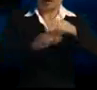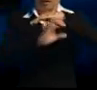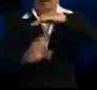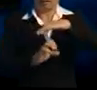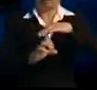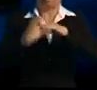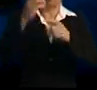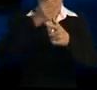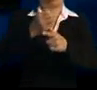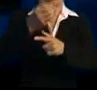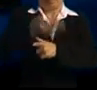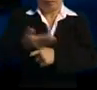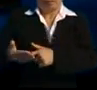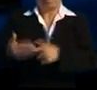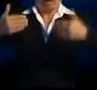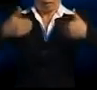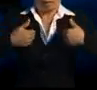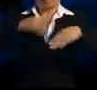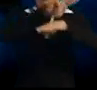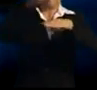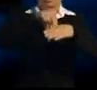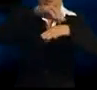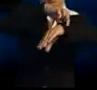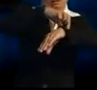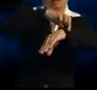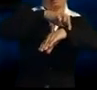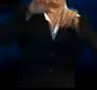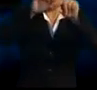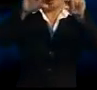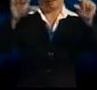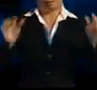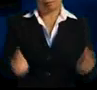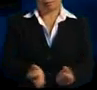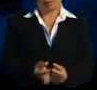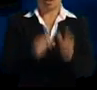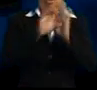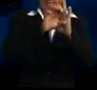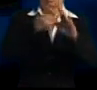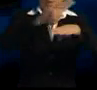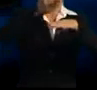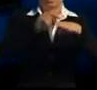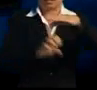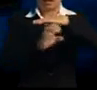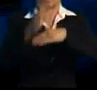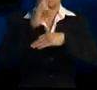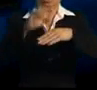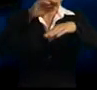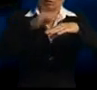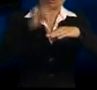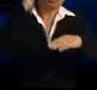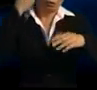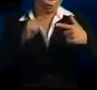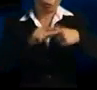elements or compounds that exist naturally in the Earth's crust. Examples of natural elements are